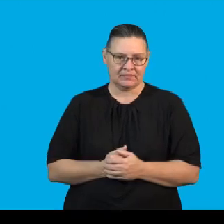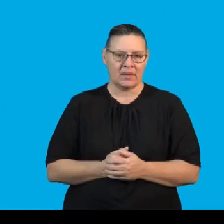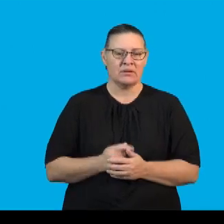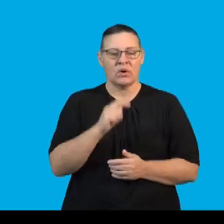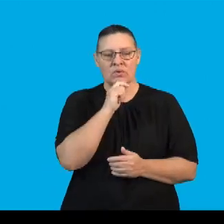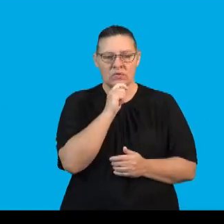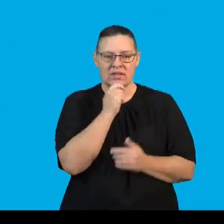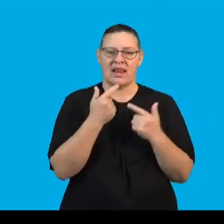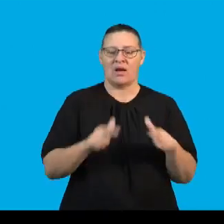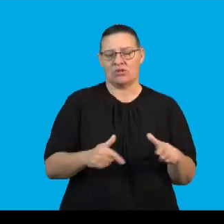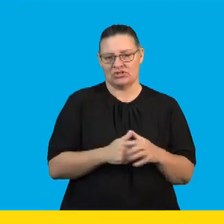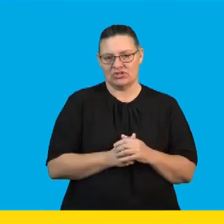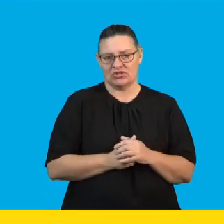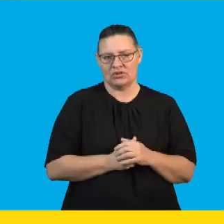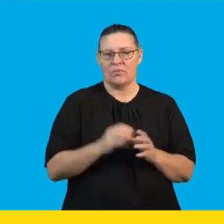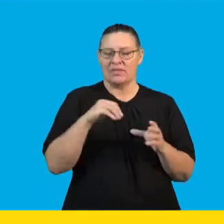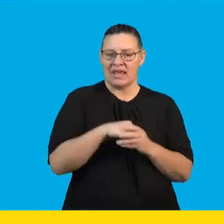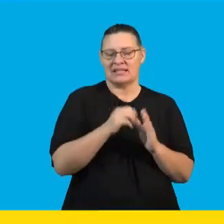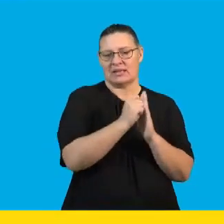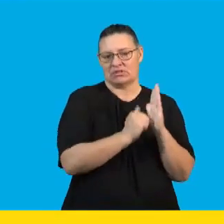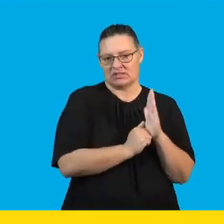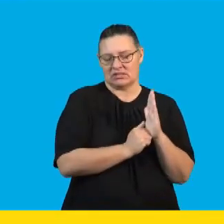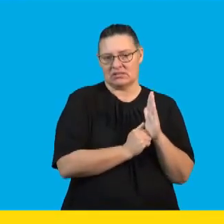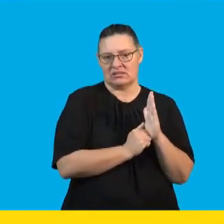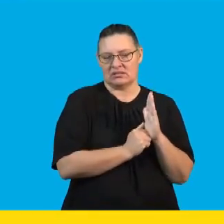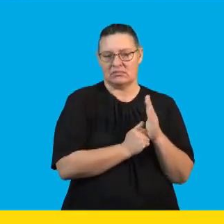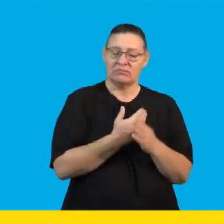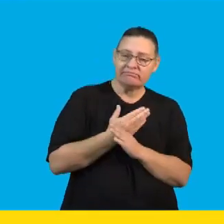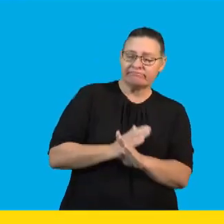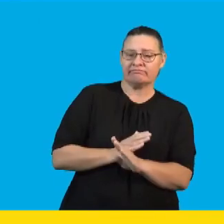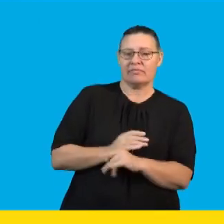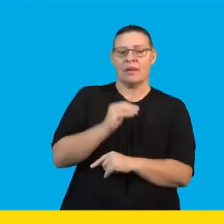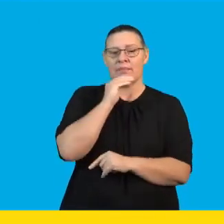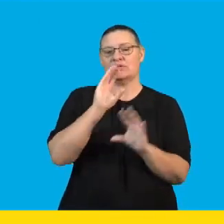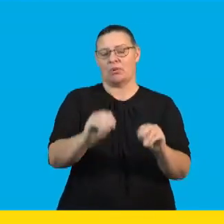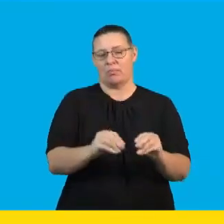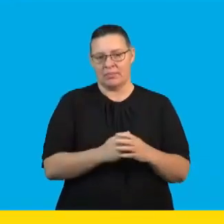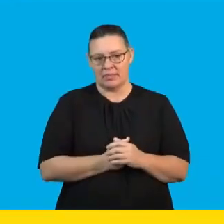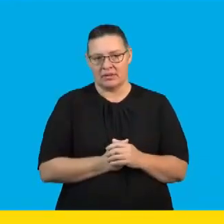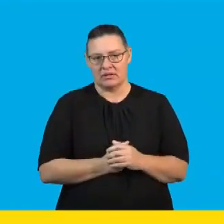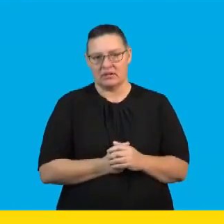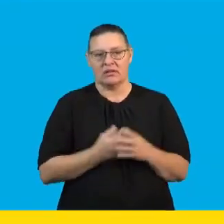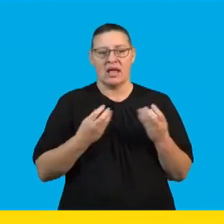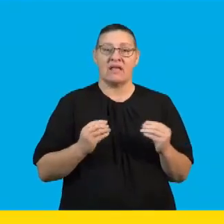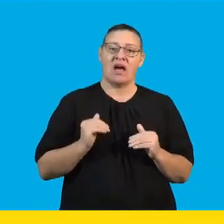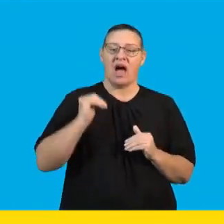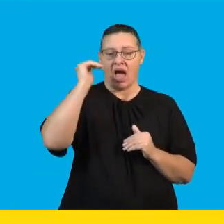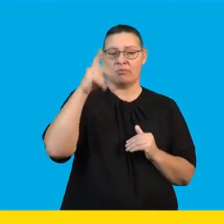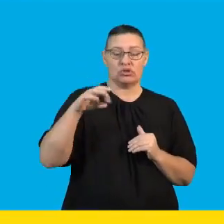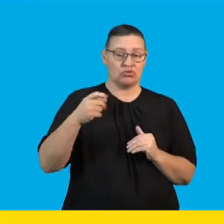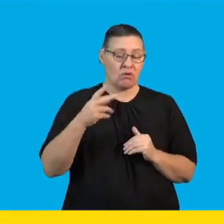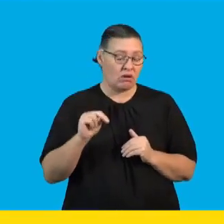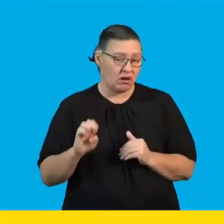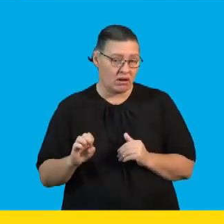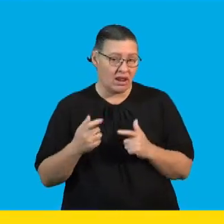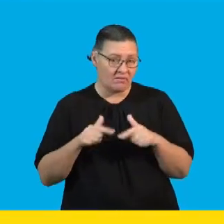to the language in the subject. To inhibit means stopping. So when we've got high